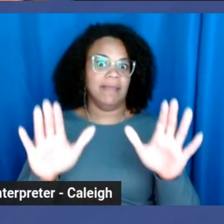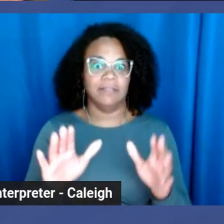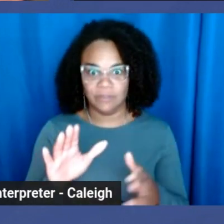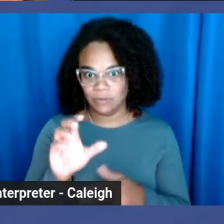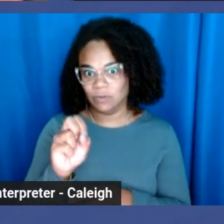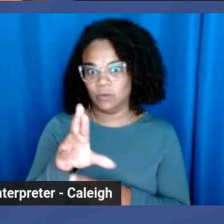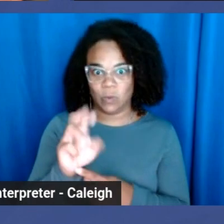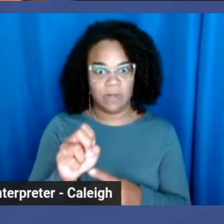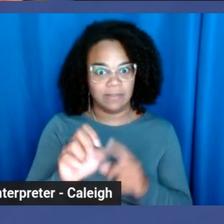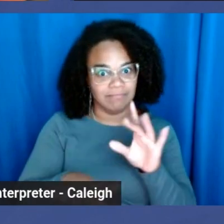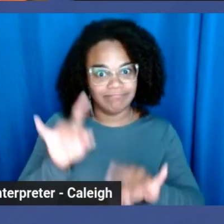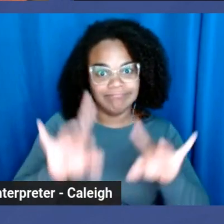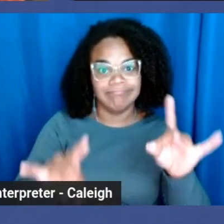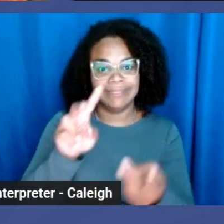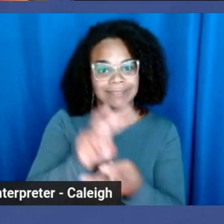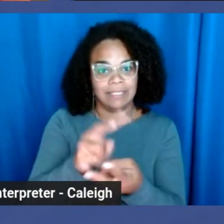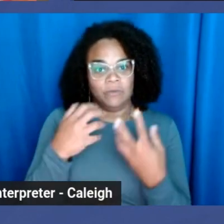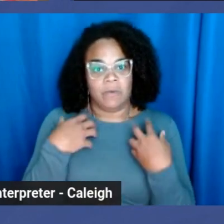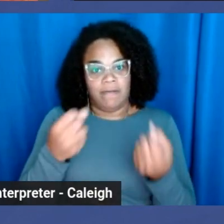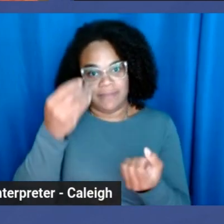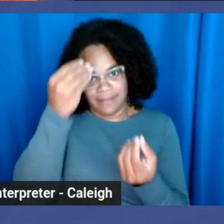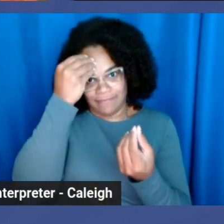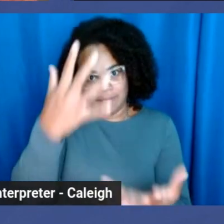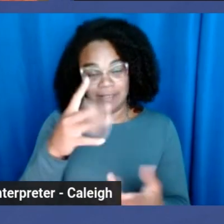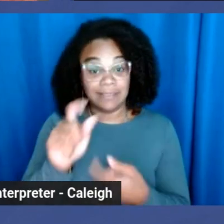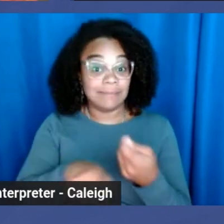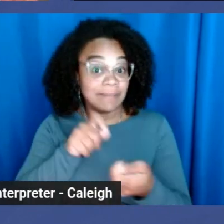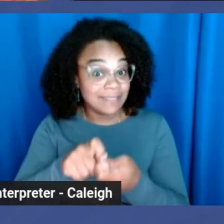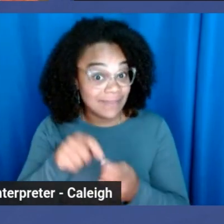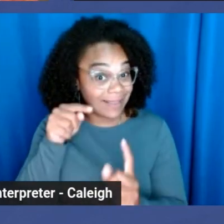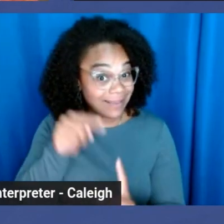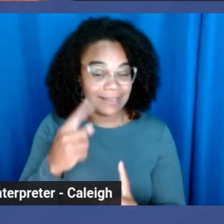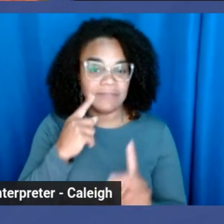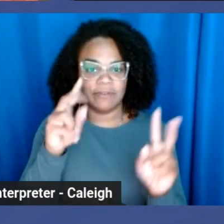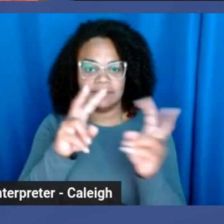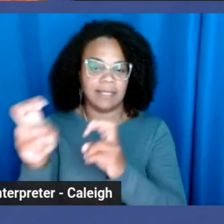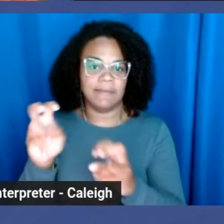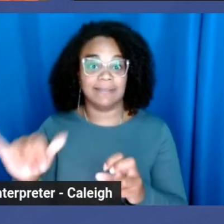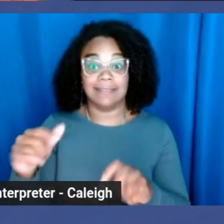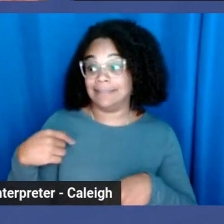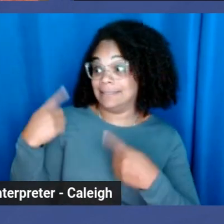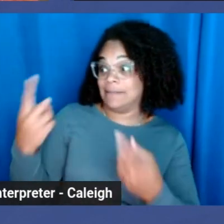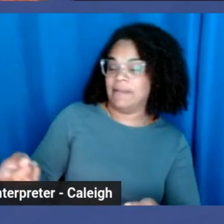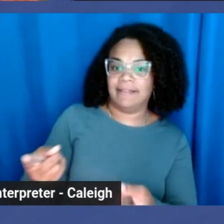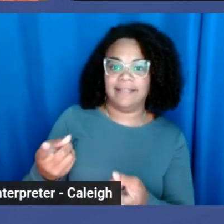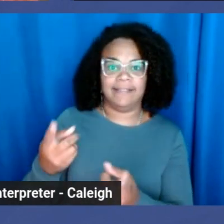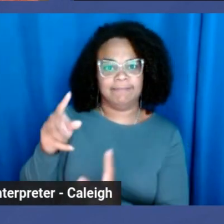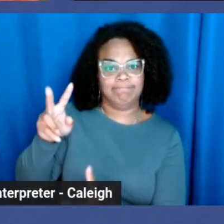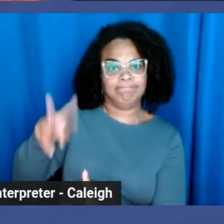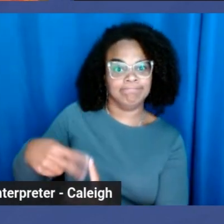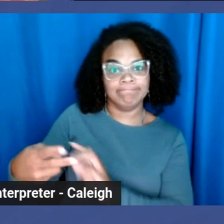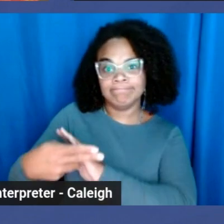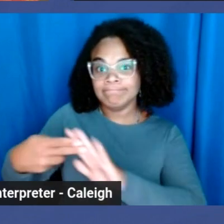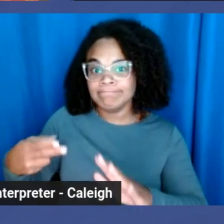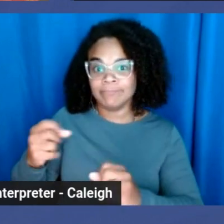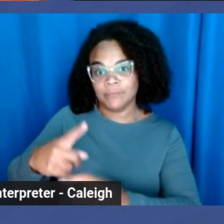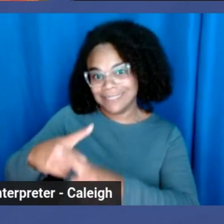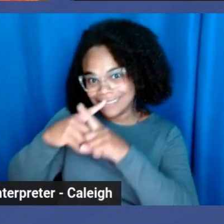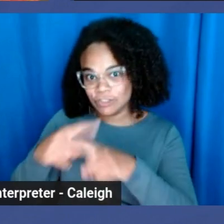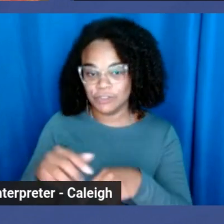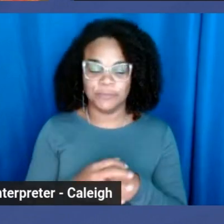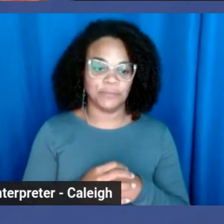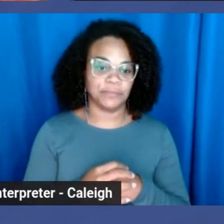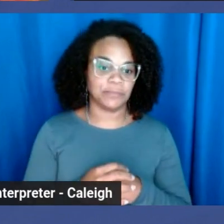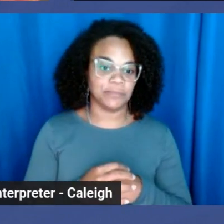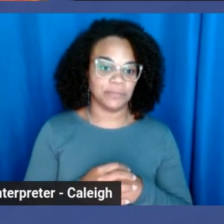health information, especially for topics that would traditionally have been stigmatized or censored.